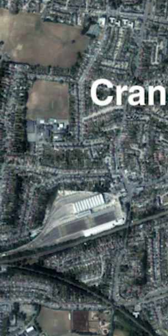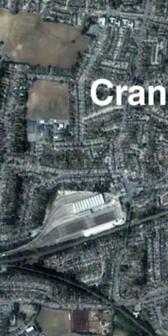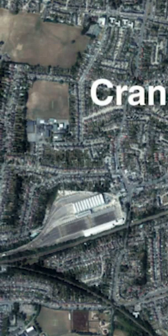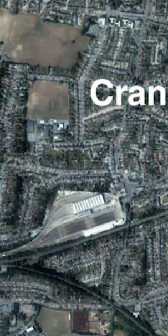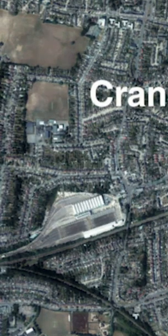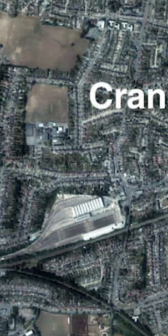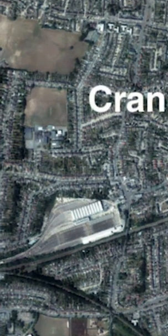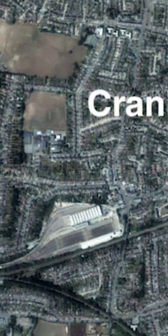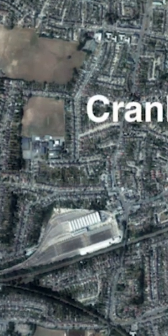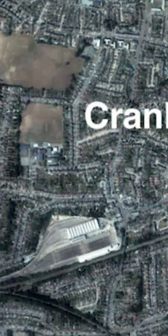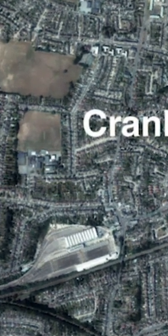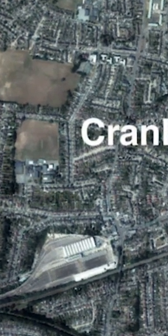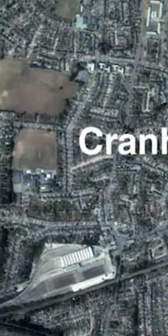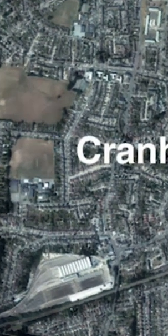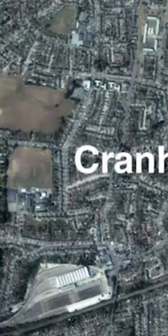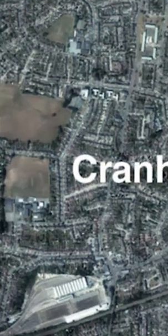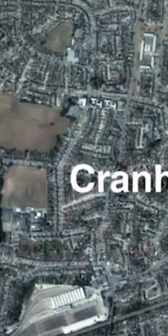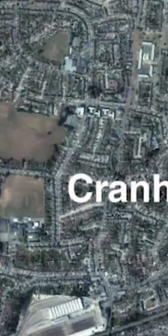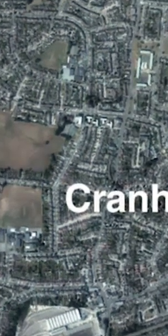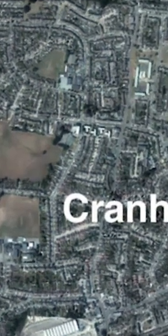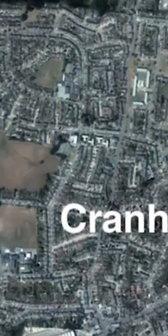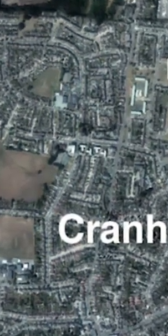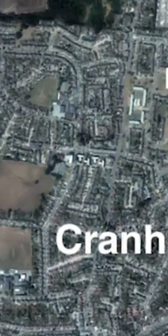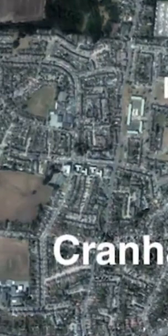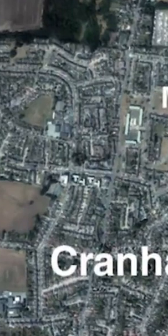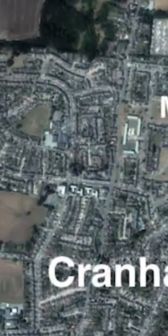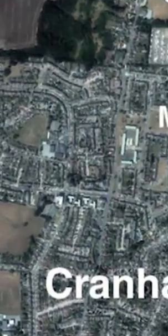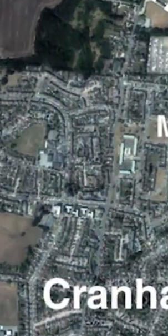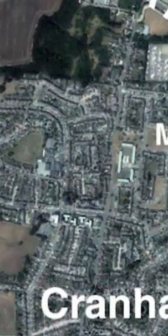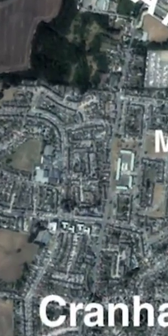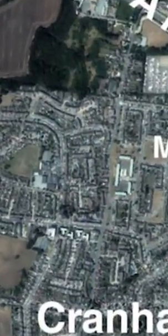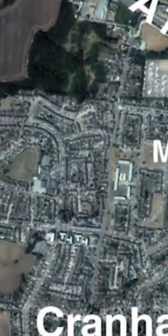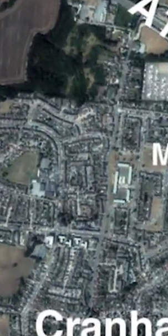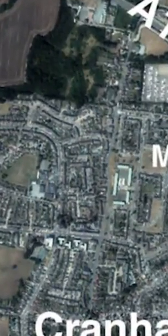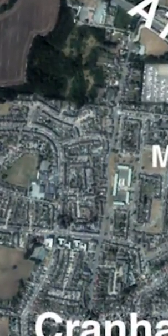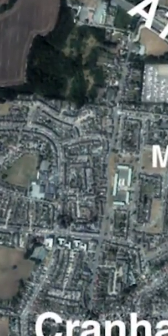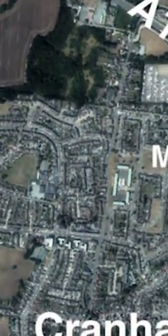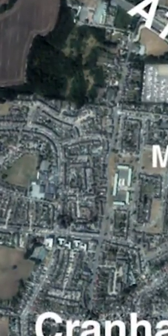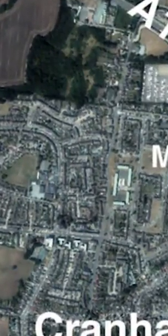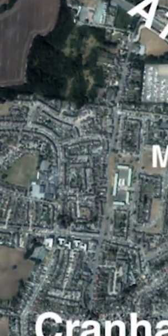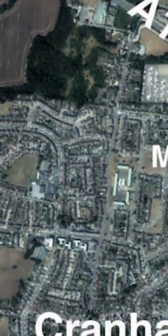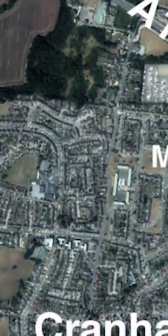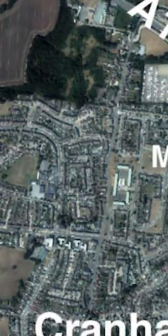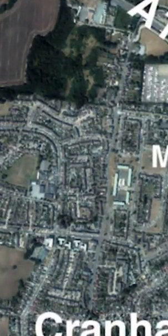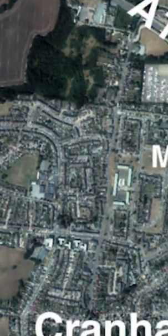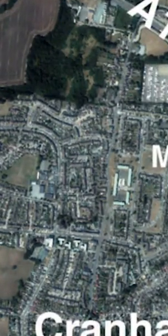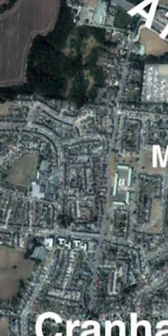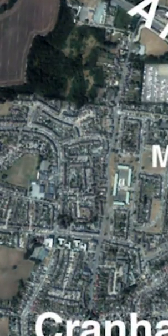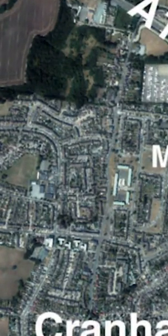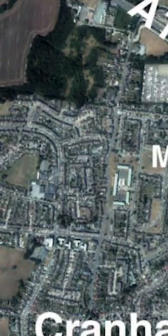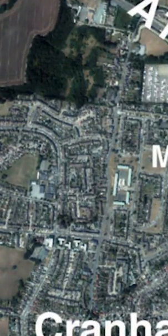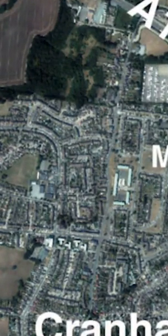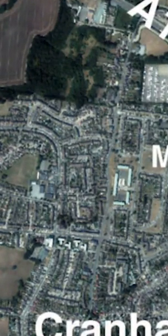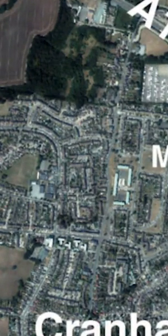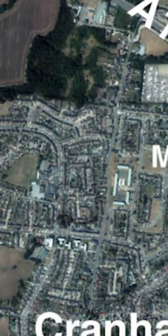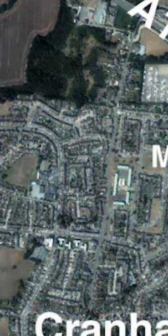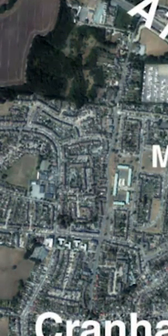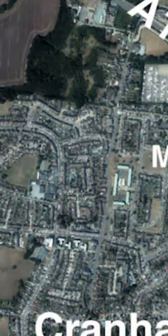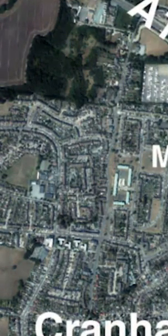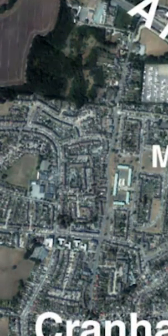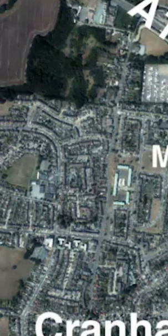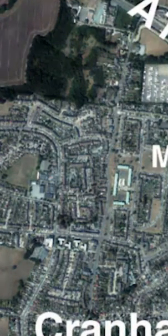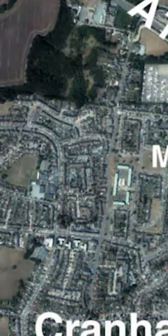online. We've been exploring solutions to maintain connectivity over the A127 and propose a new footbridge which would link